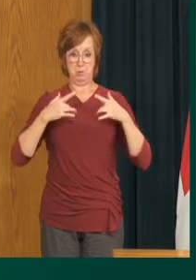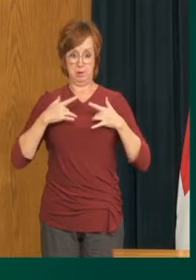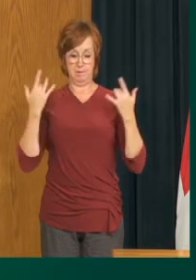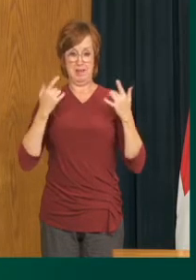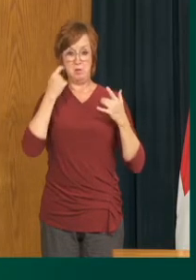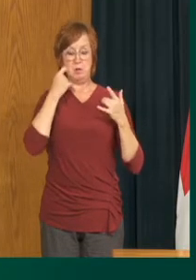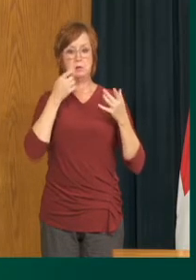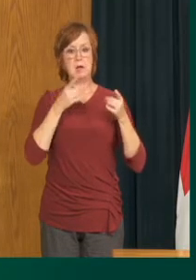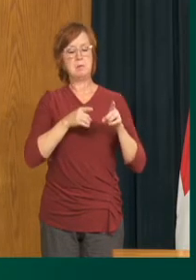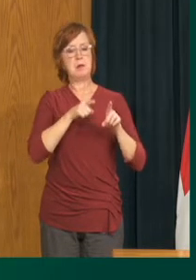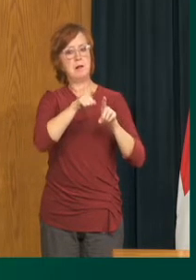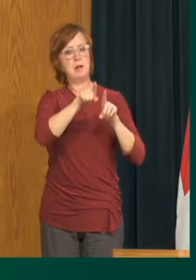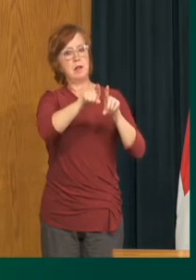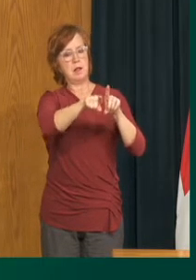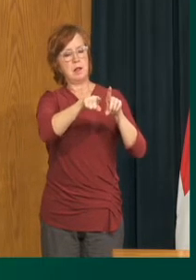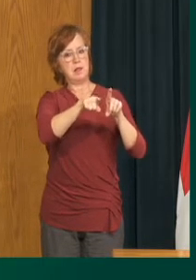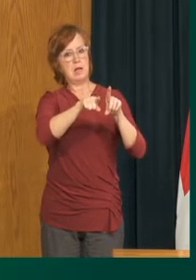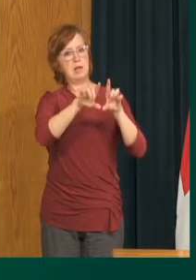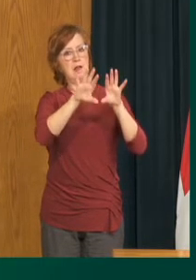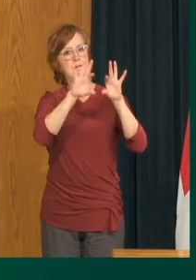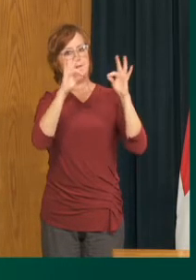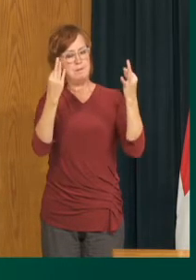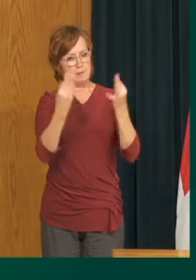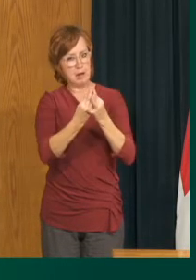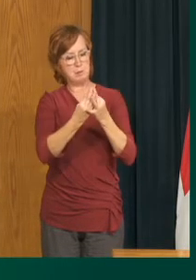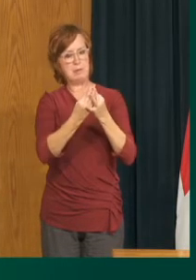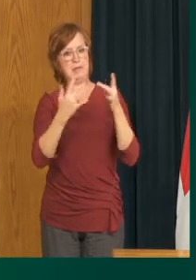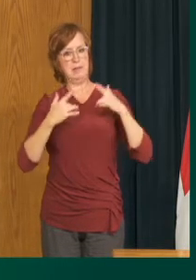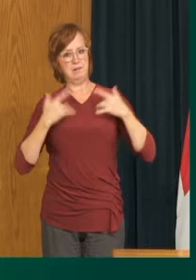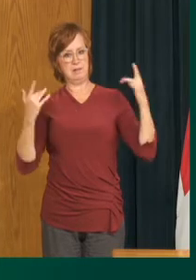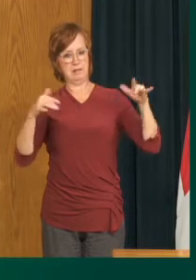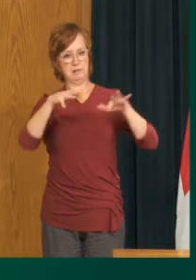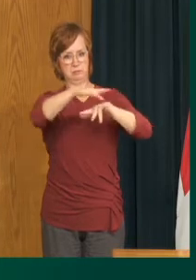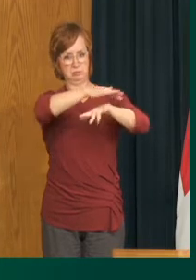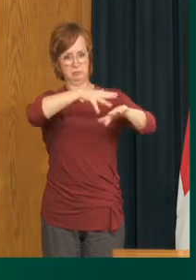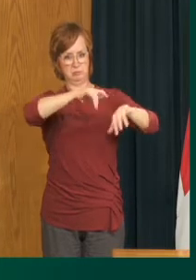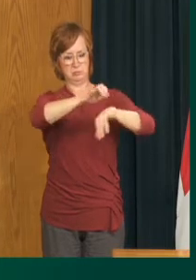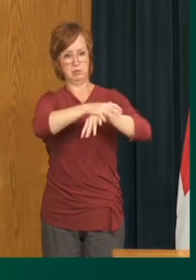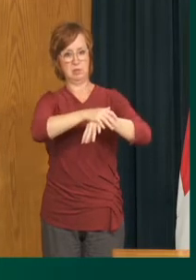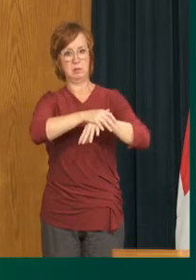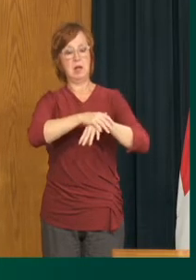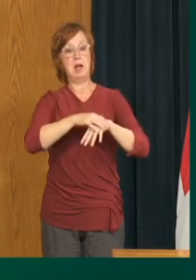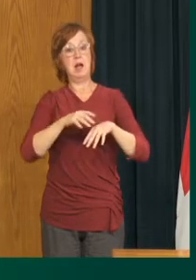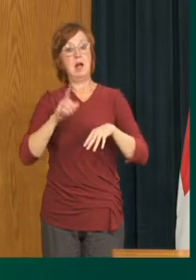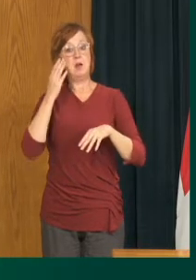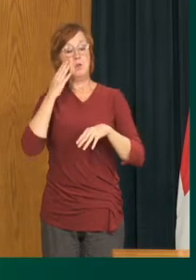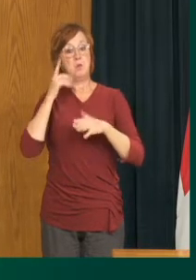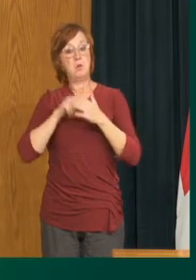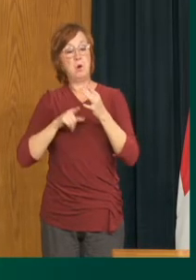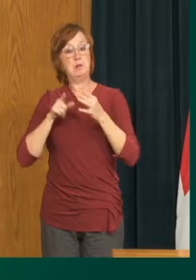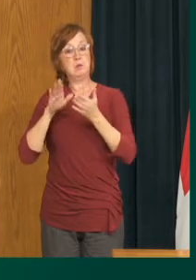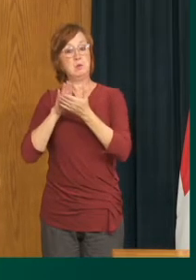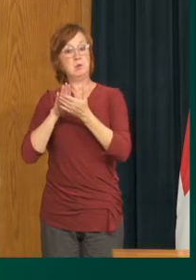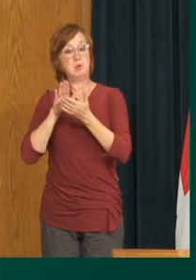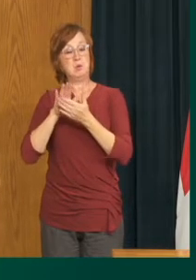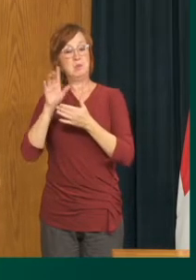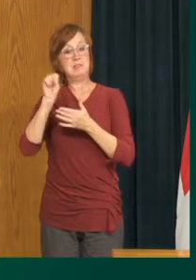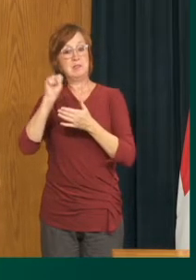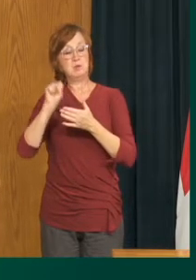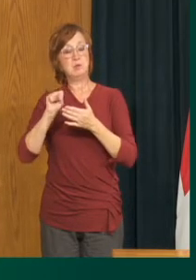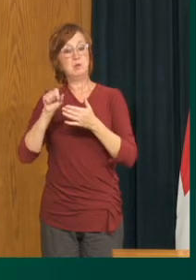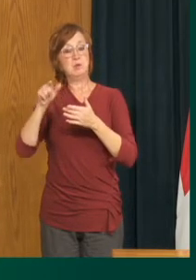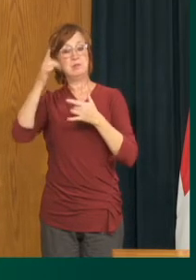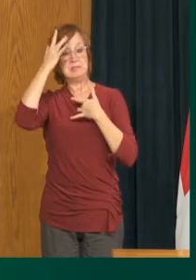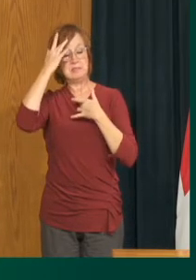Saskatoon schools are linked to that gathering. Are you able to confirm this and provide any other details in that respect?